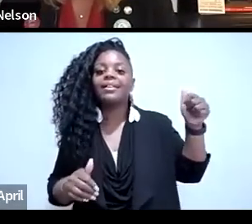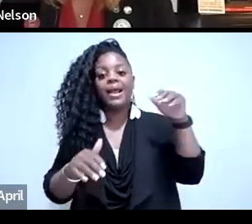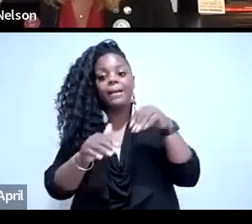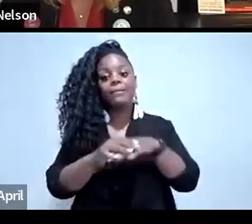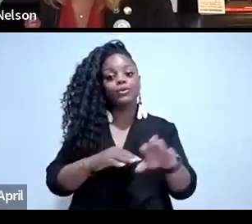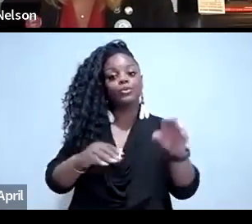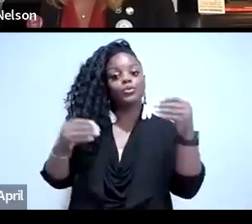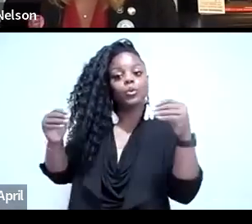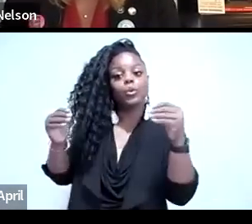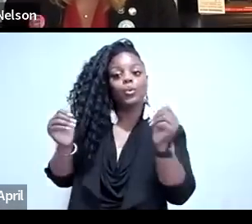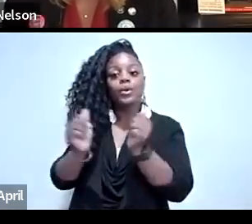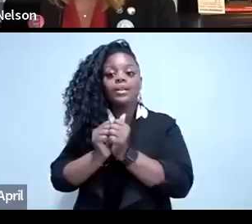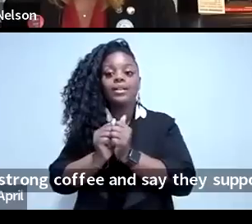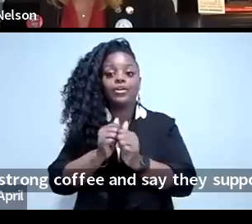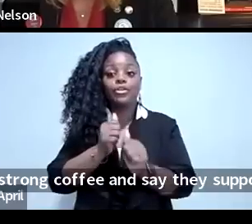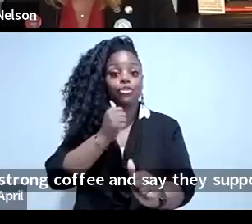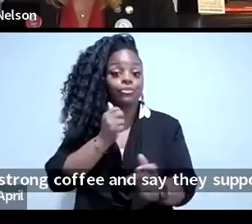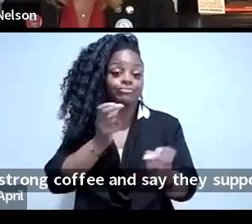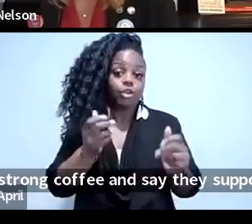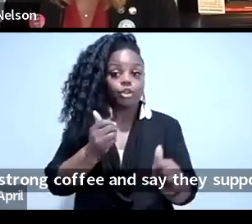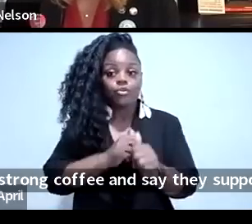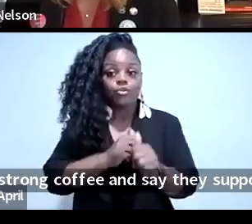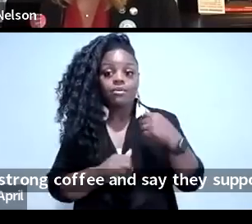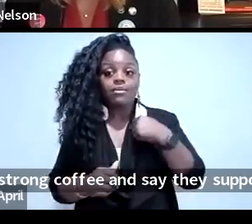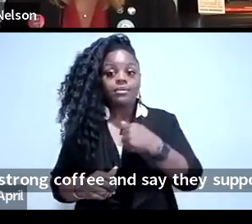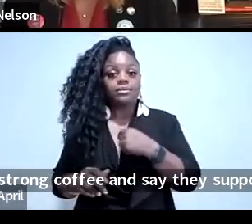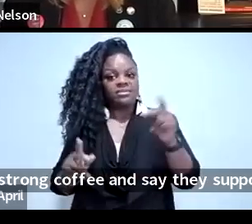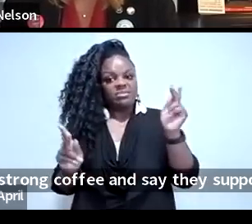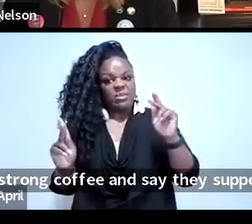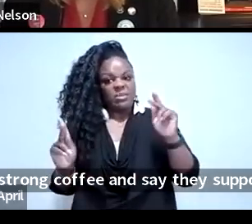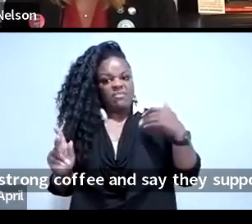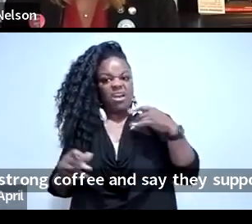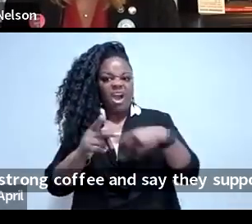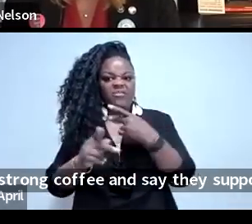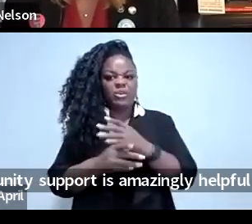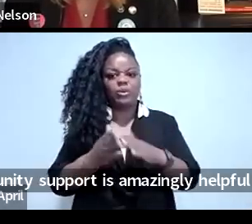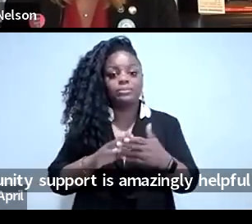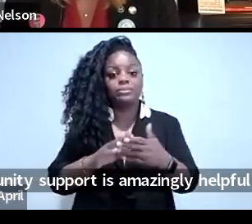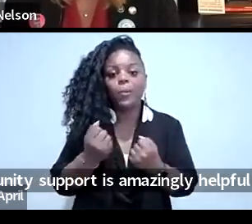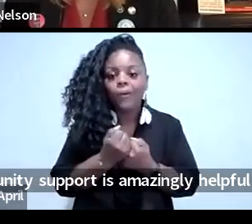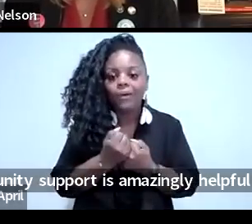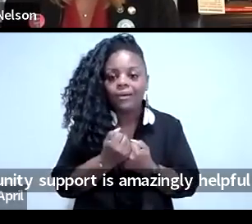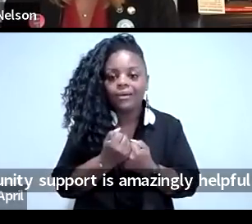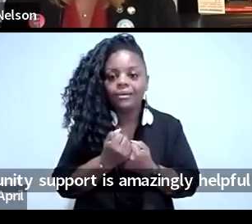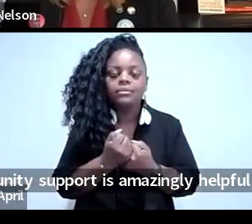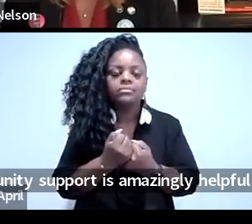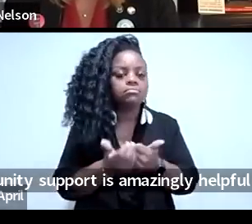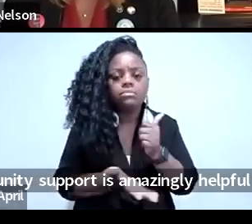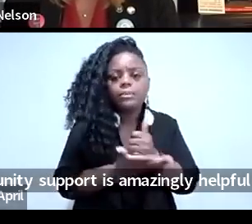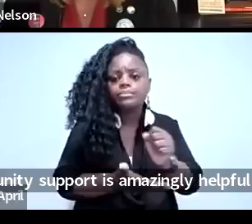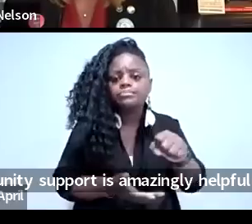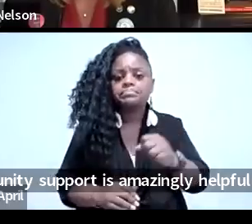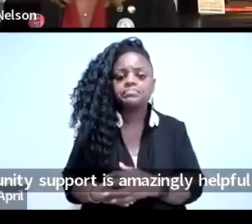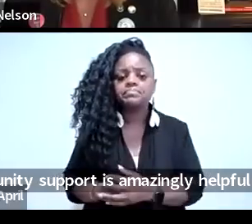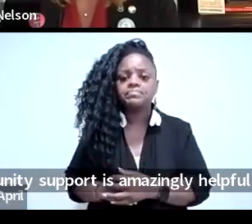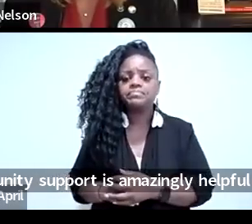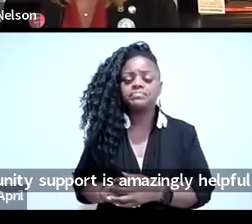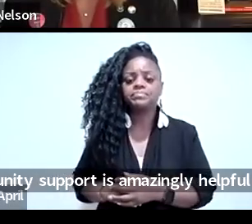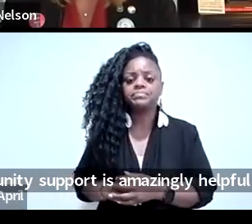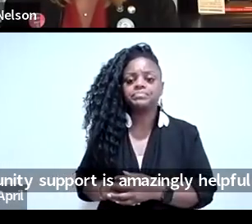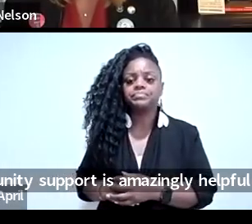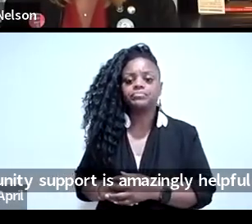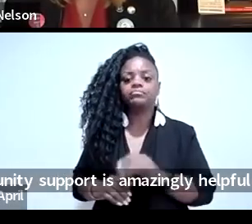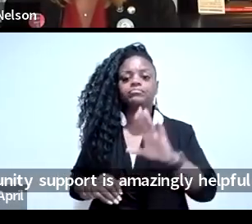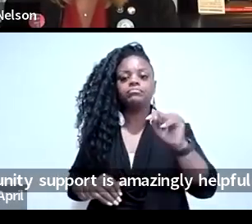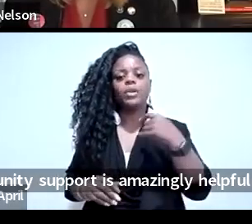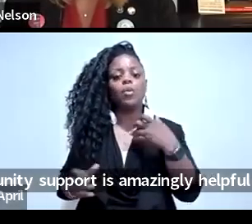amazingly helpful. But we're asking people to sign the no contract, no coffee pledge, so that, you know, as